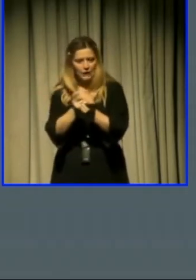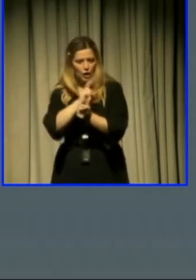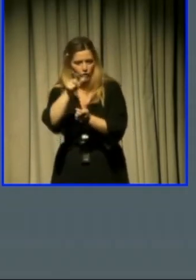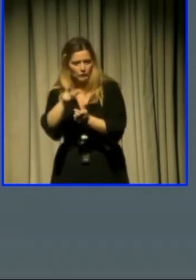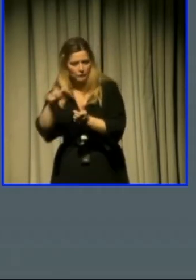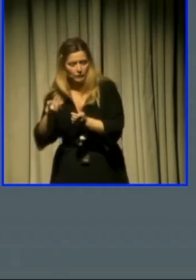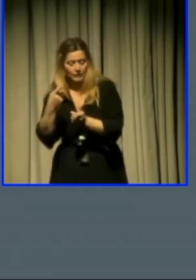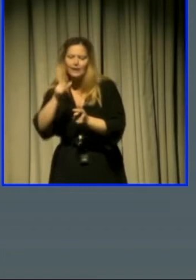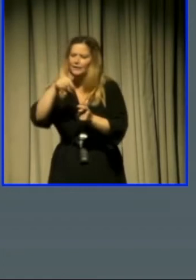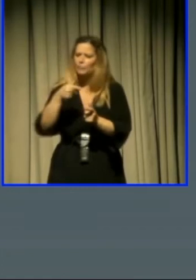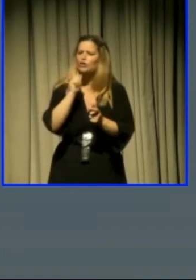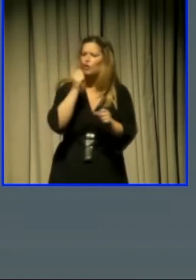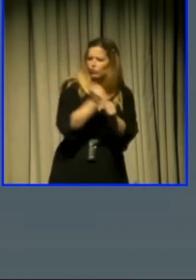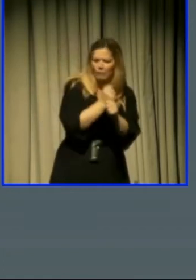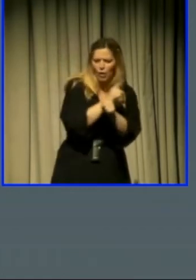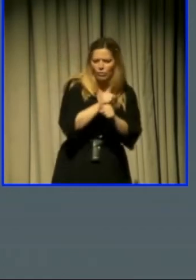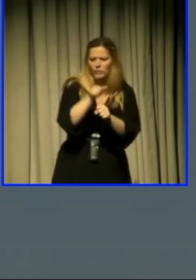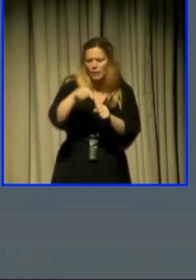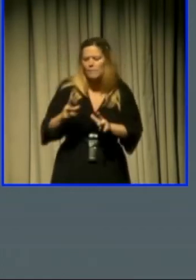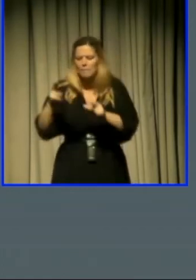work. And